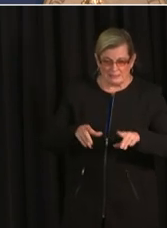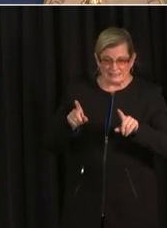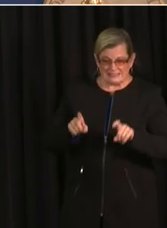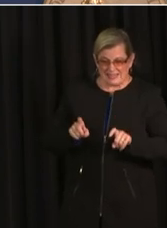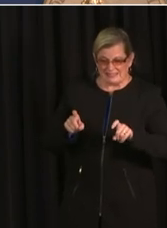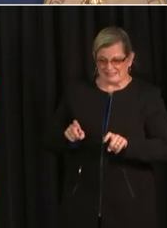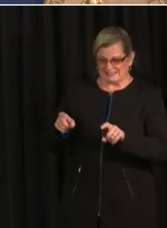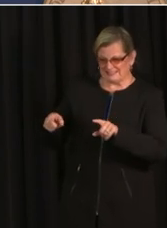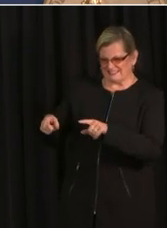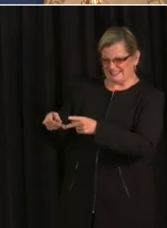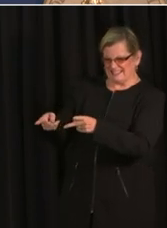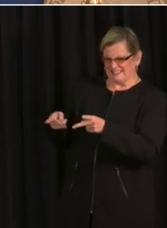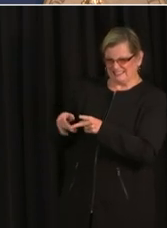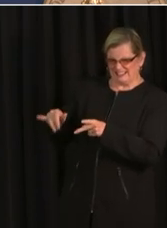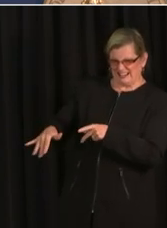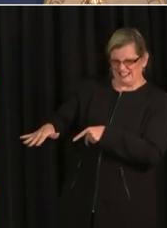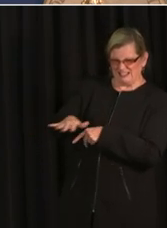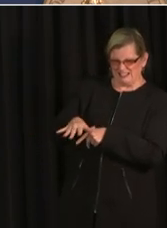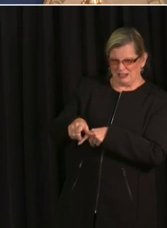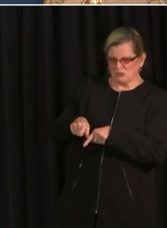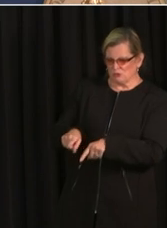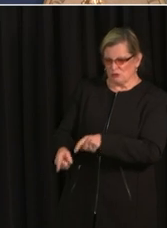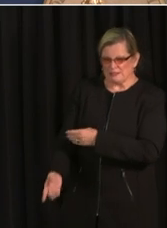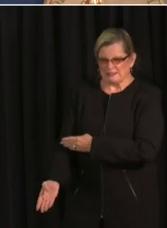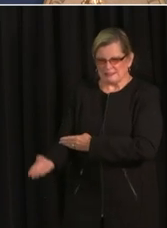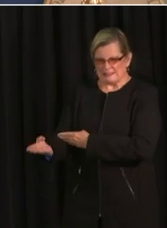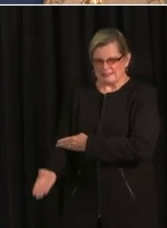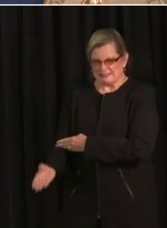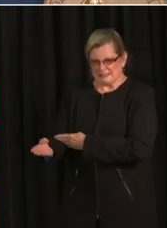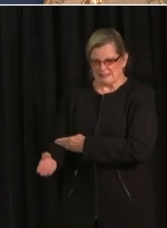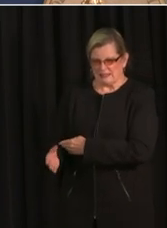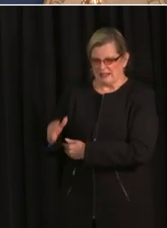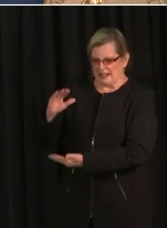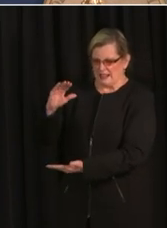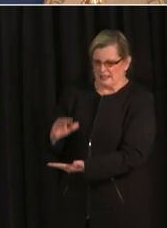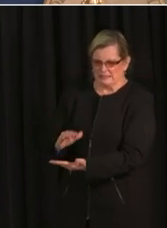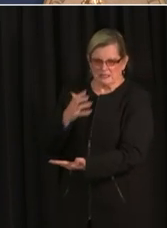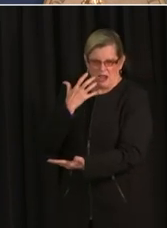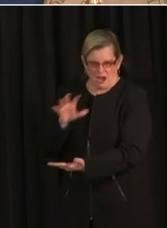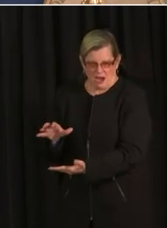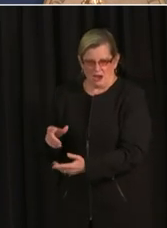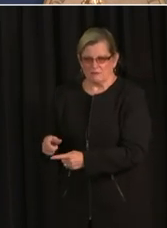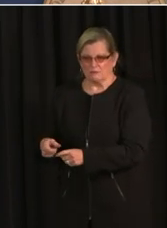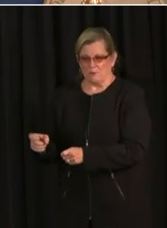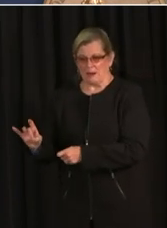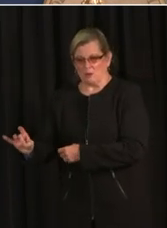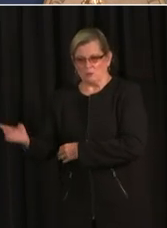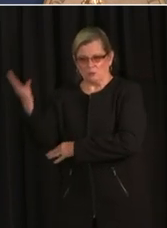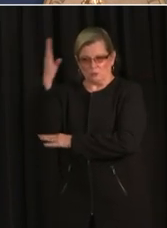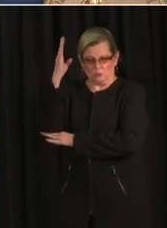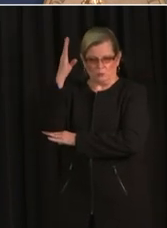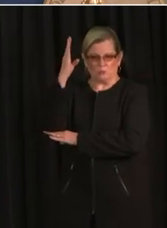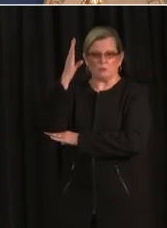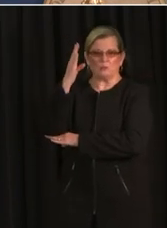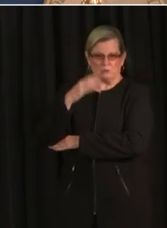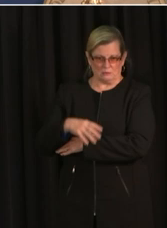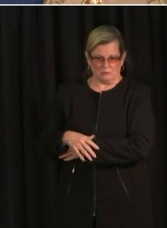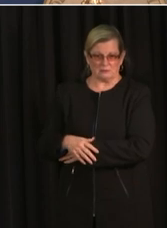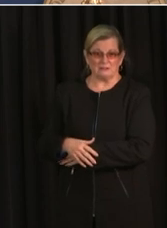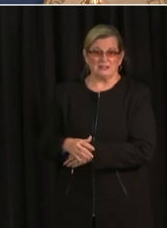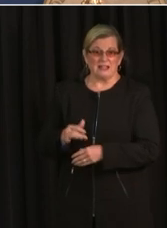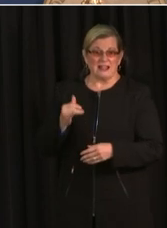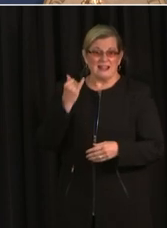to earlier in the day when it's less hot from 8 a.m. to noon, and follow the